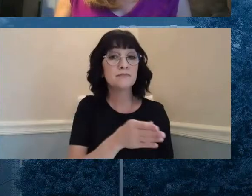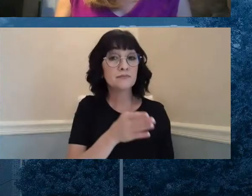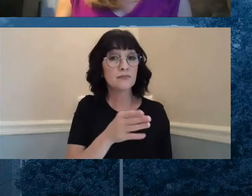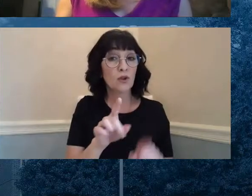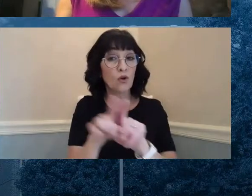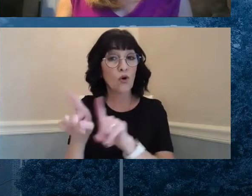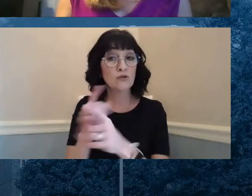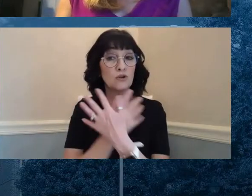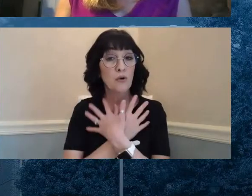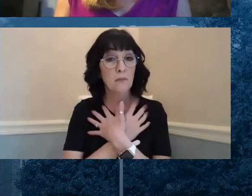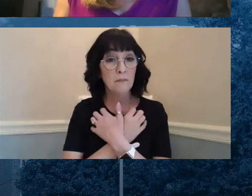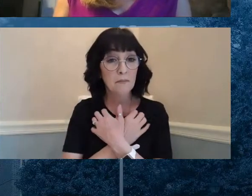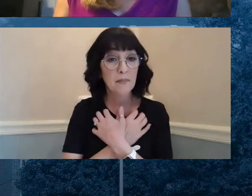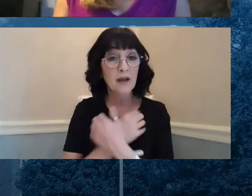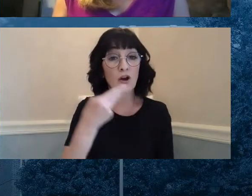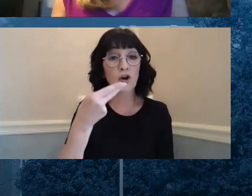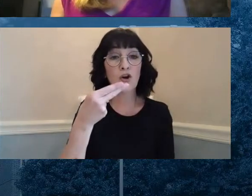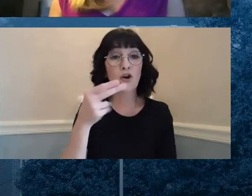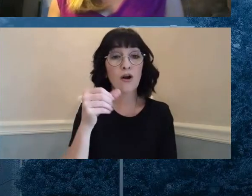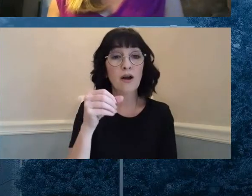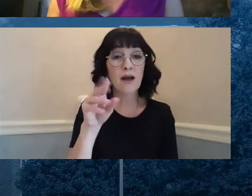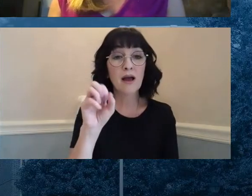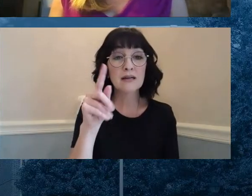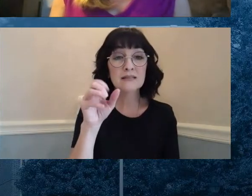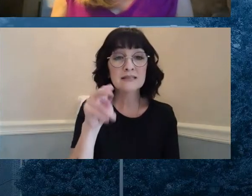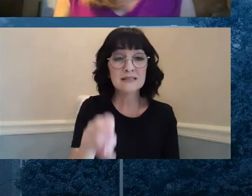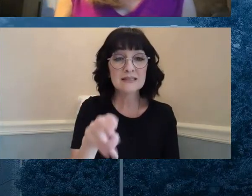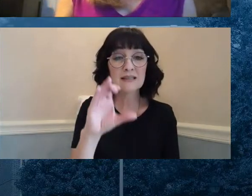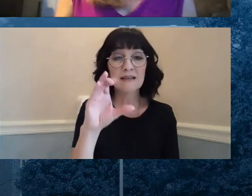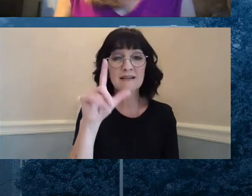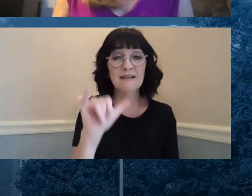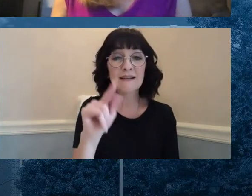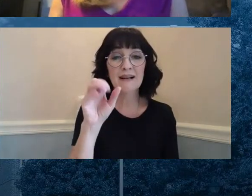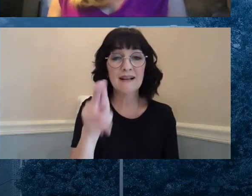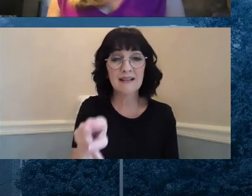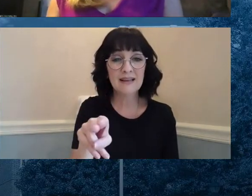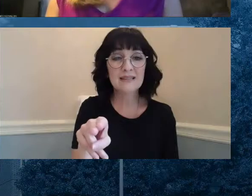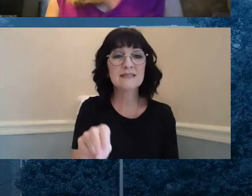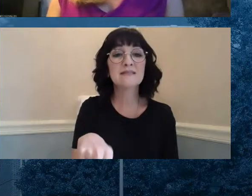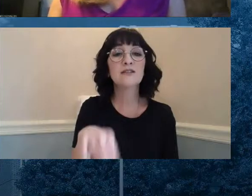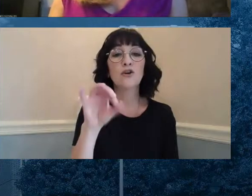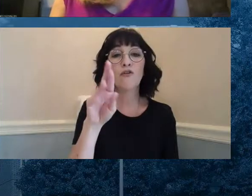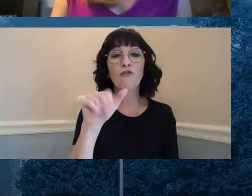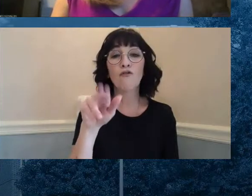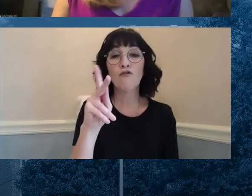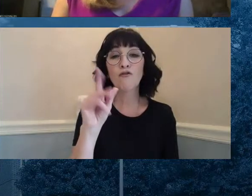Houston, Clayton, Greenwood, Frankfort, and Del Mar. So, we'll keep an eye